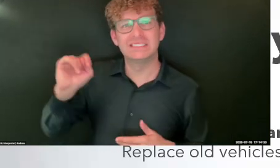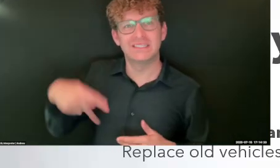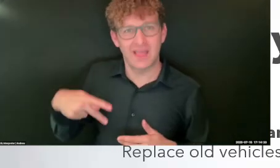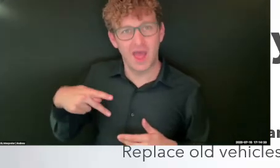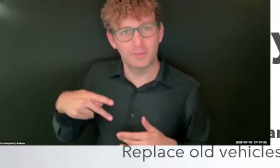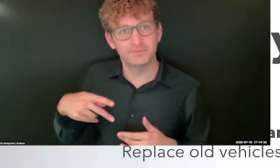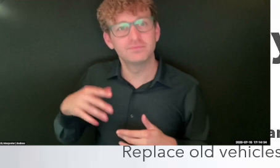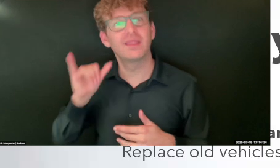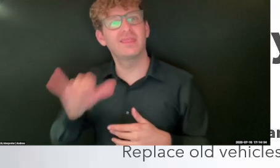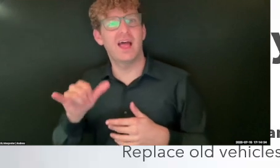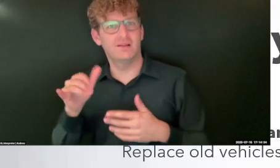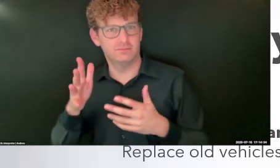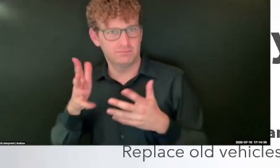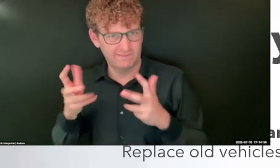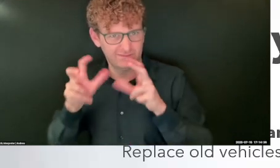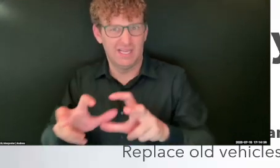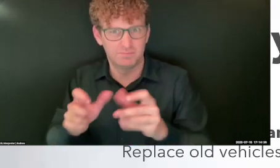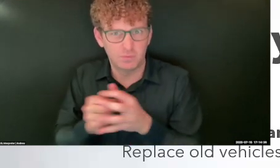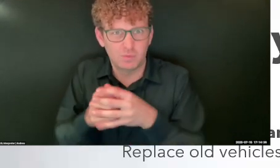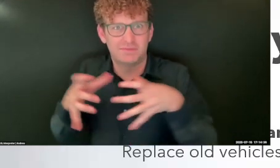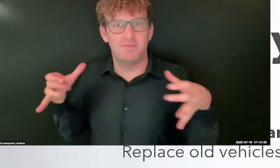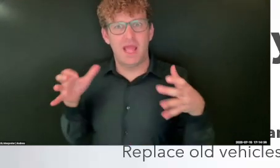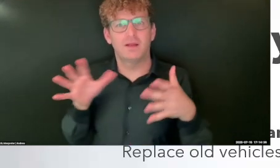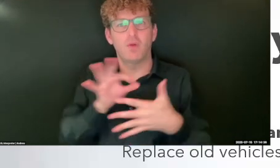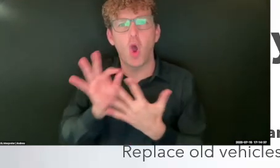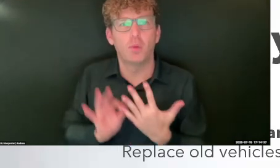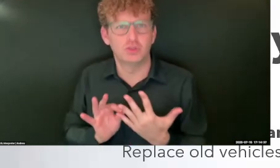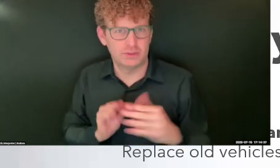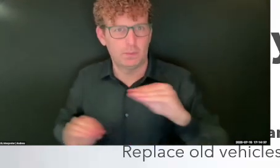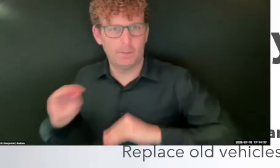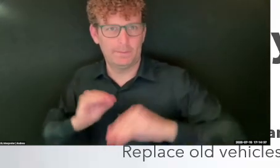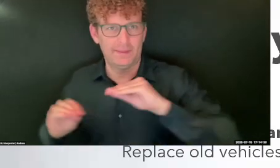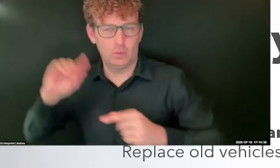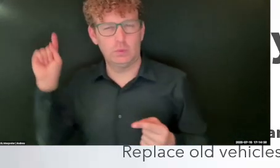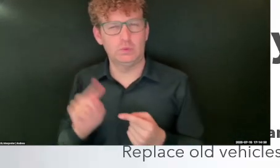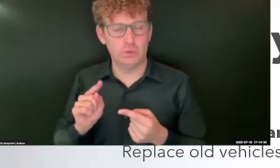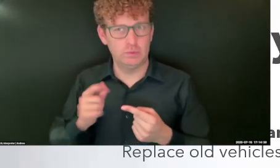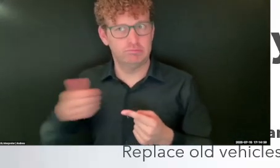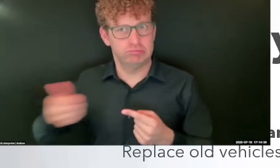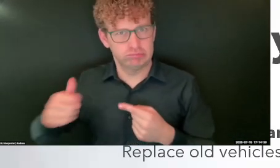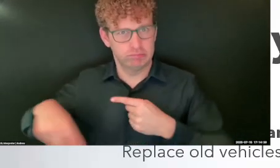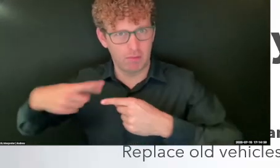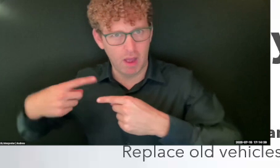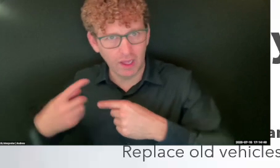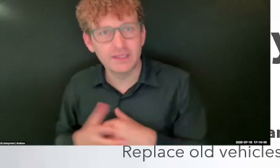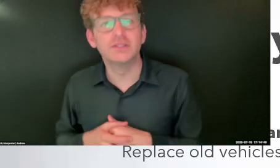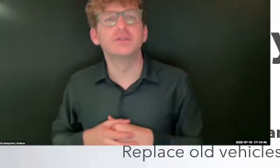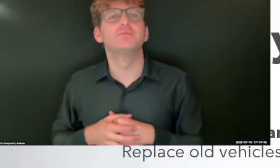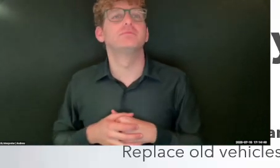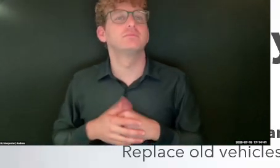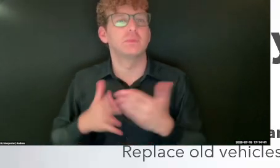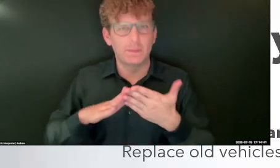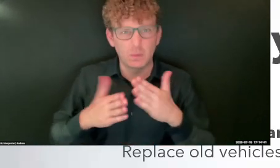to community-identified priorities. Clean Mobility in Schools supports clean transportation, air